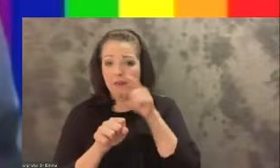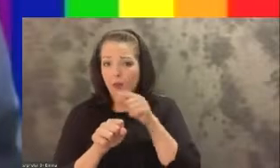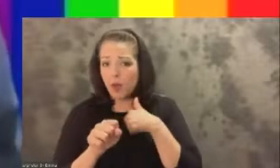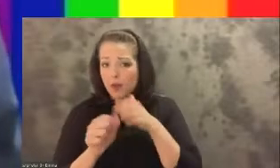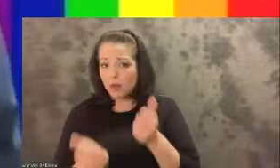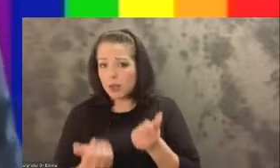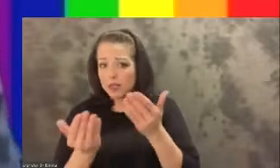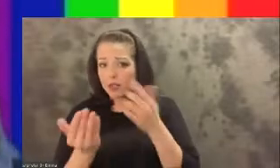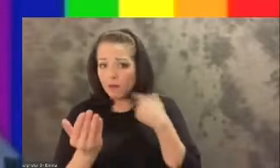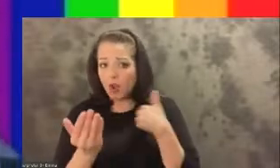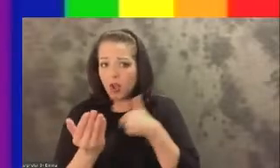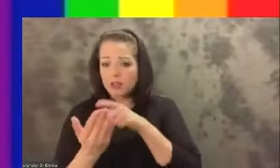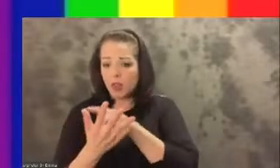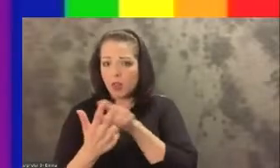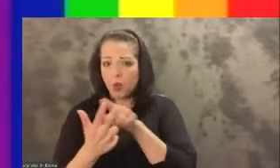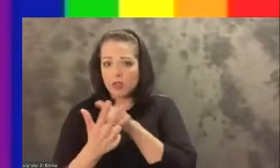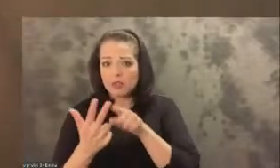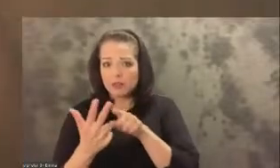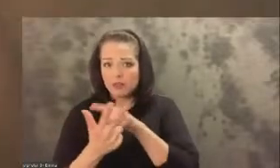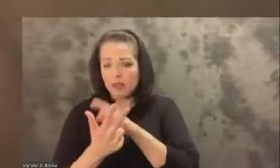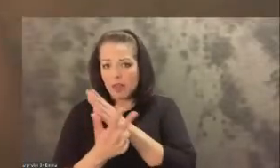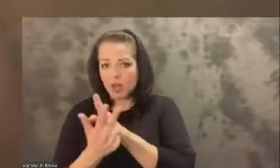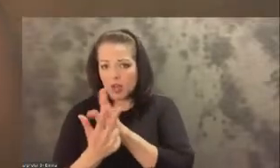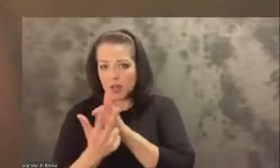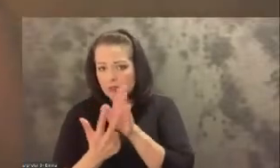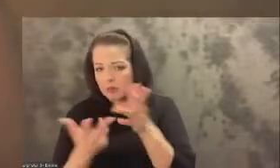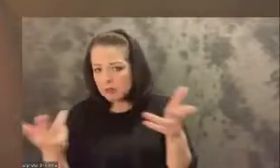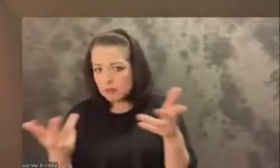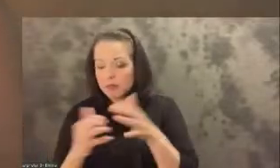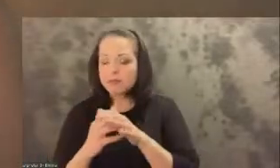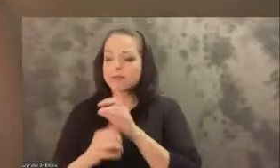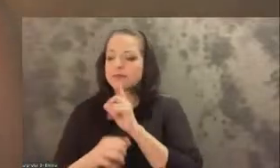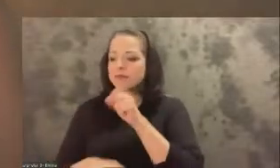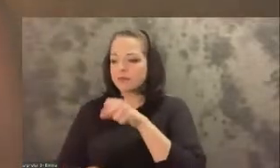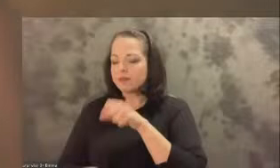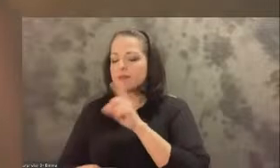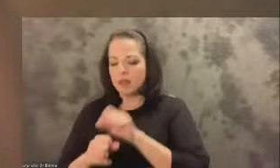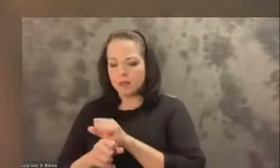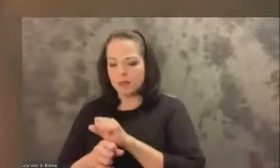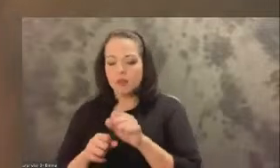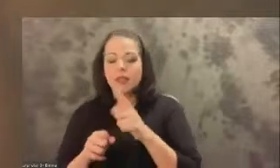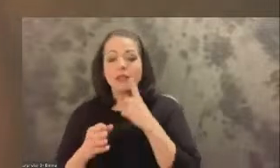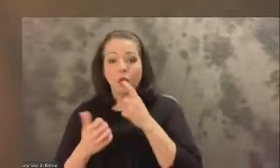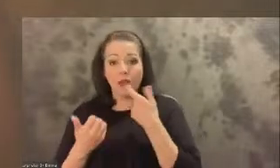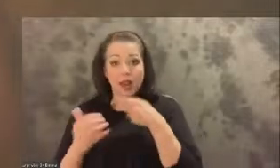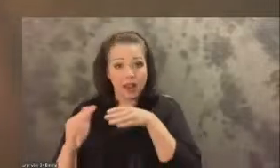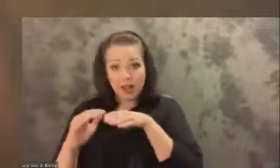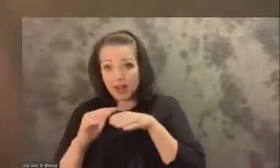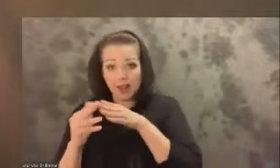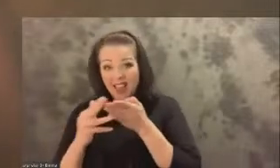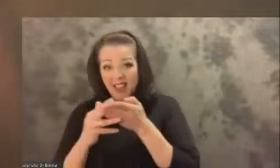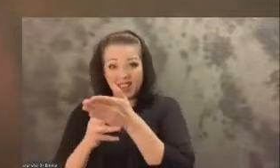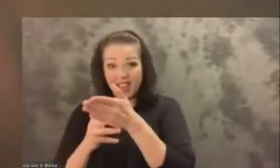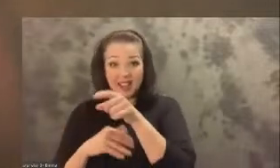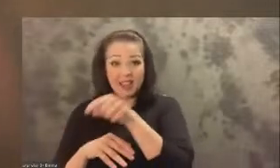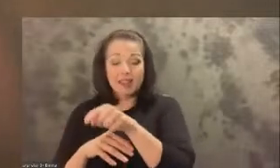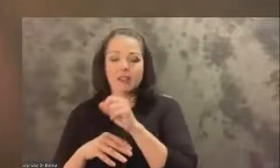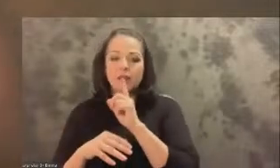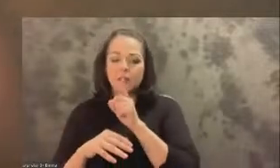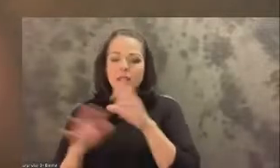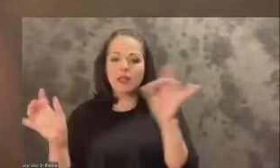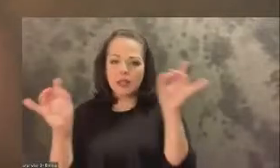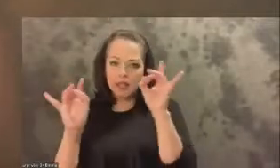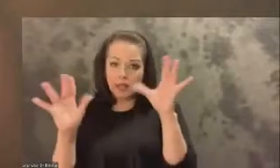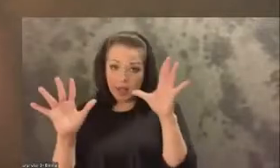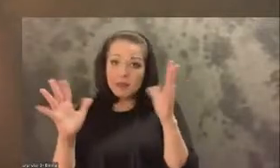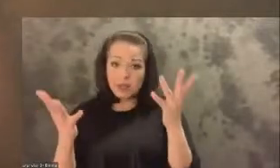us in those areas. Yeah, absolutely. So navigating this has been an absolute